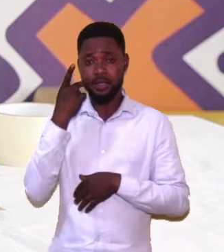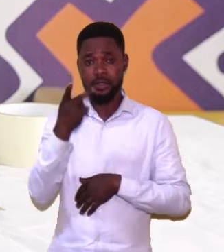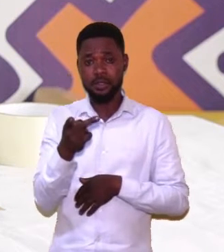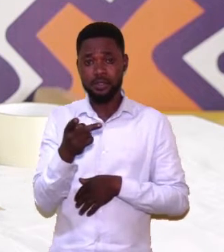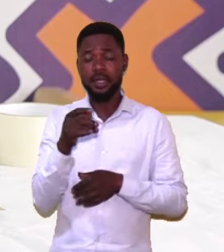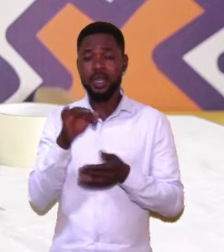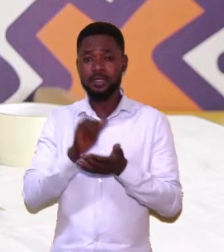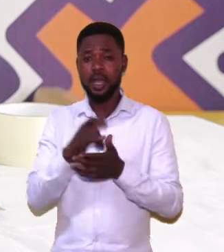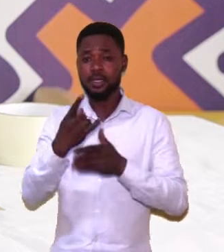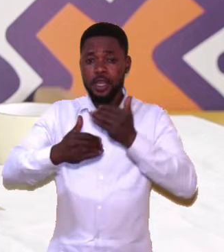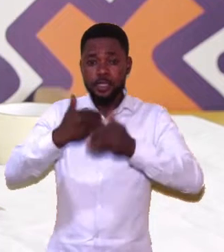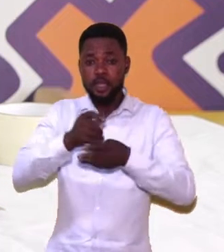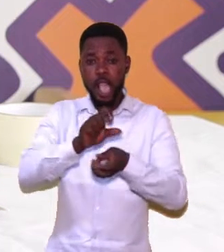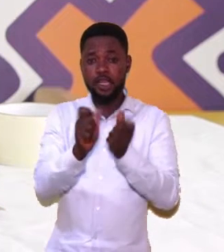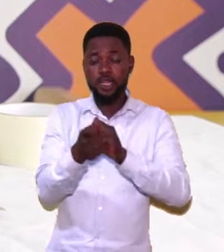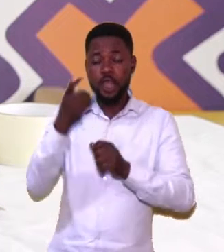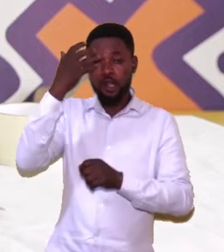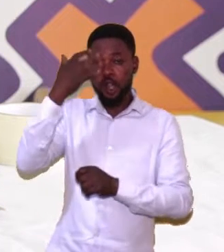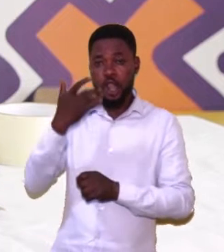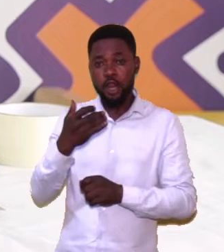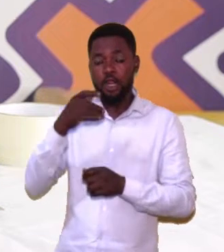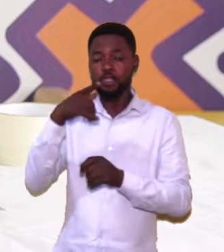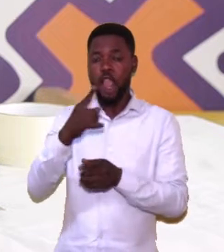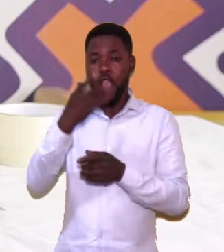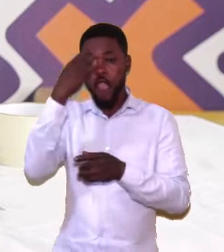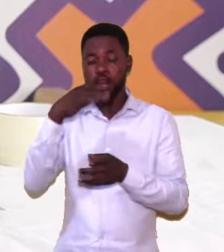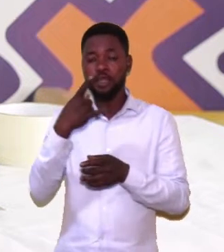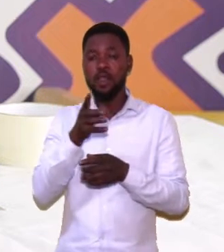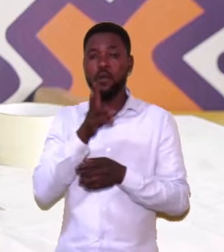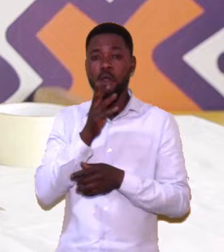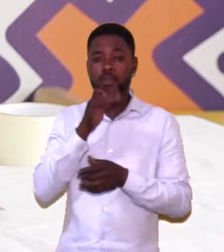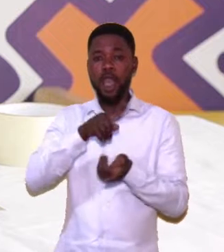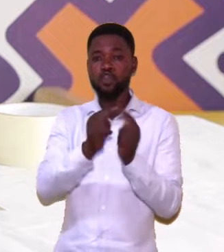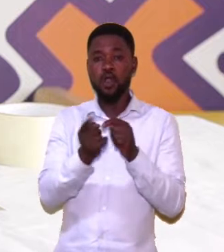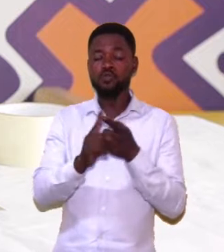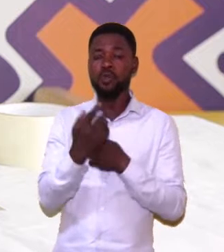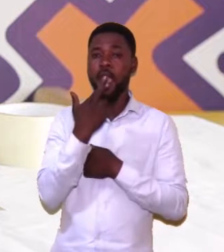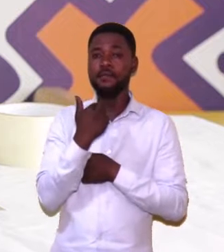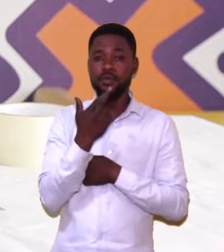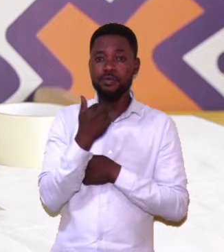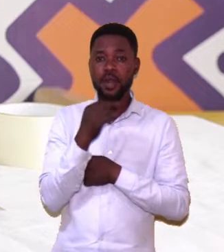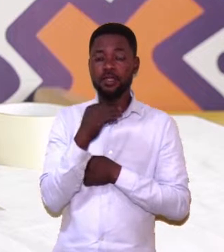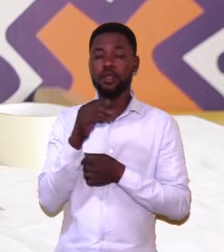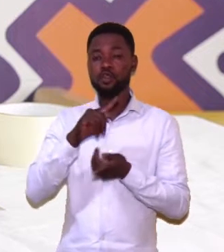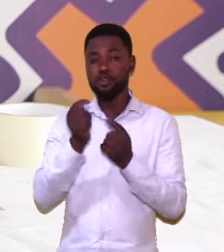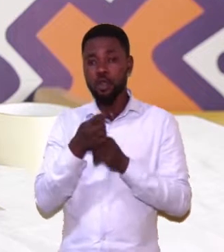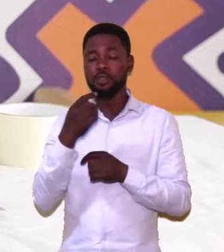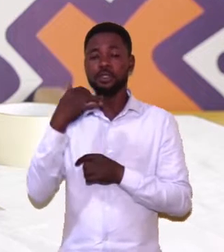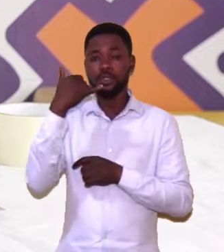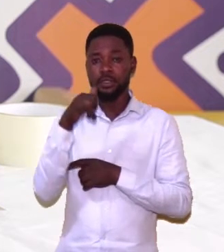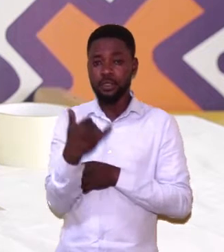I can see that the tissue changes color to the color of the water. This is turning red, this is turning